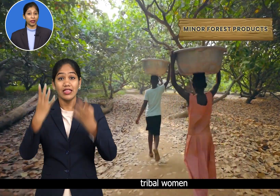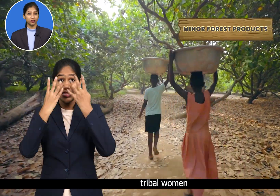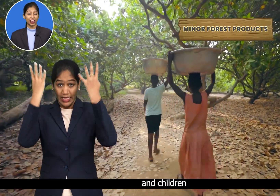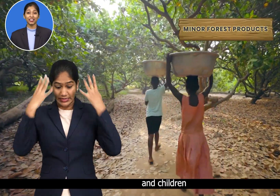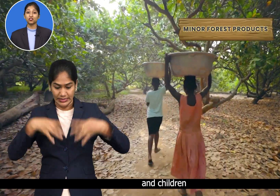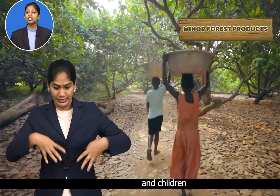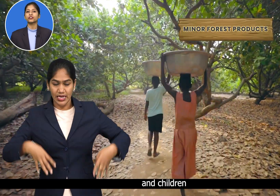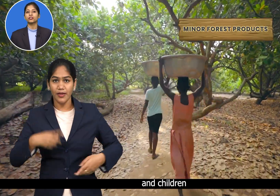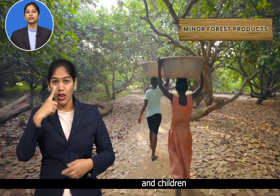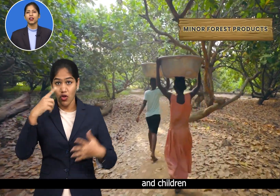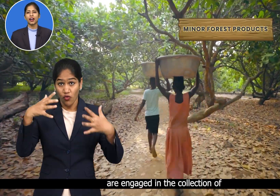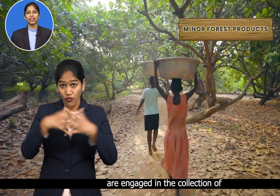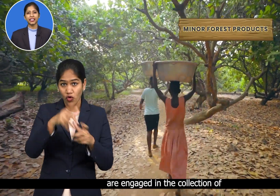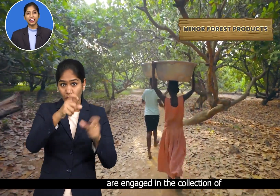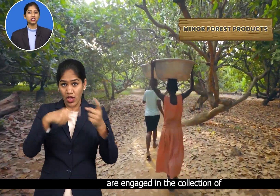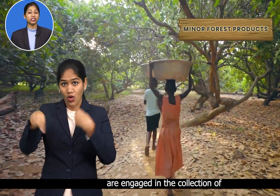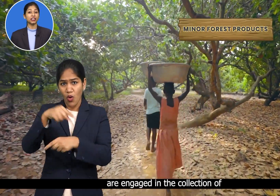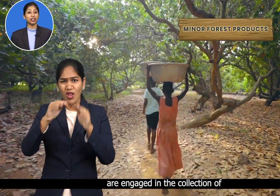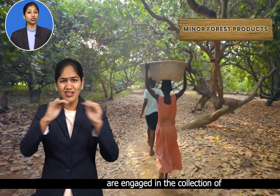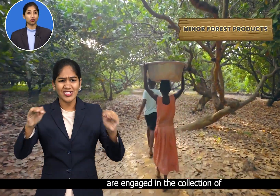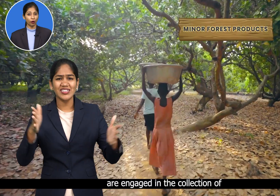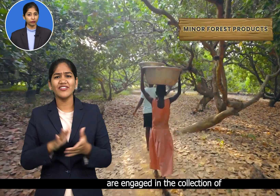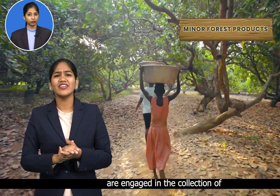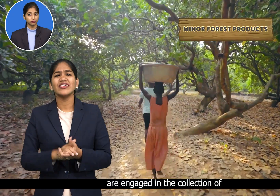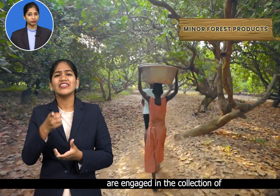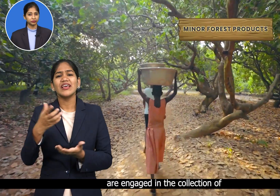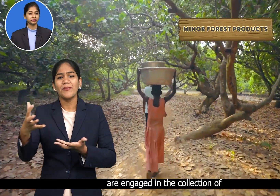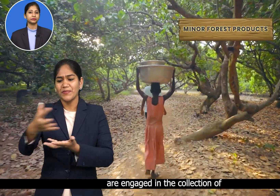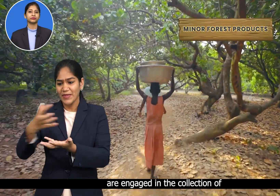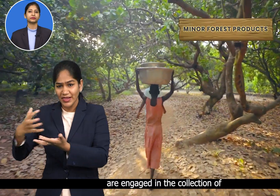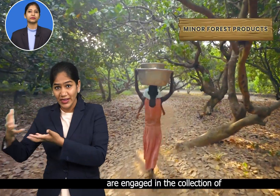Tribal women and children are engaged in the collection of